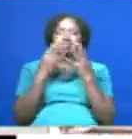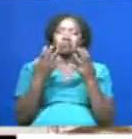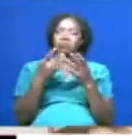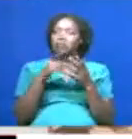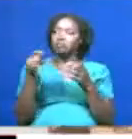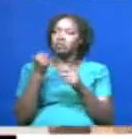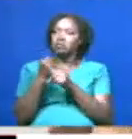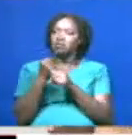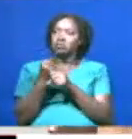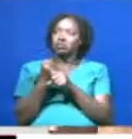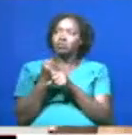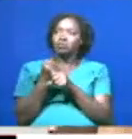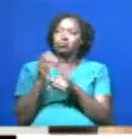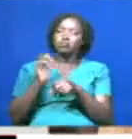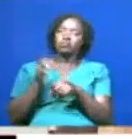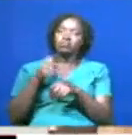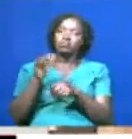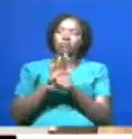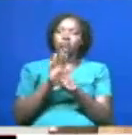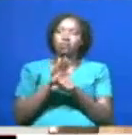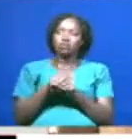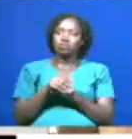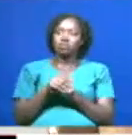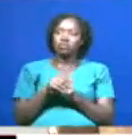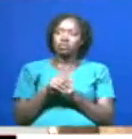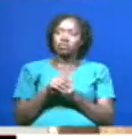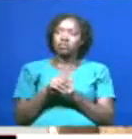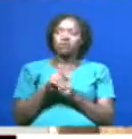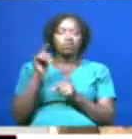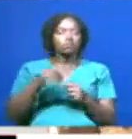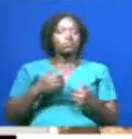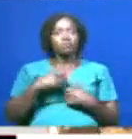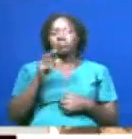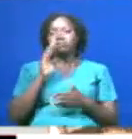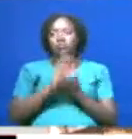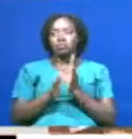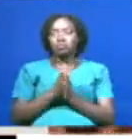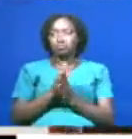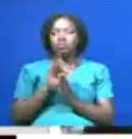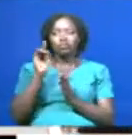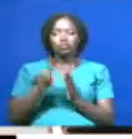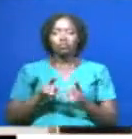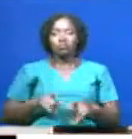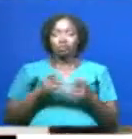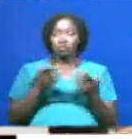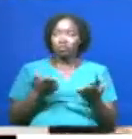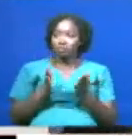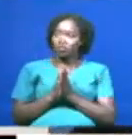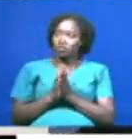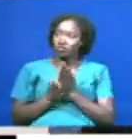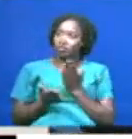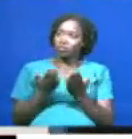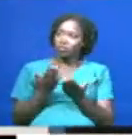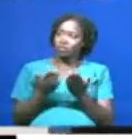gas is which is affecting us a lot. We must carry water throughout, because without water you can't survive here. And maybe as